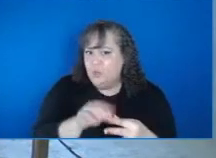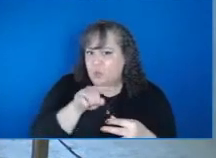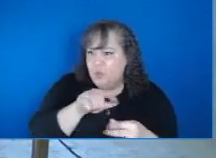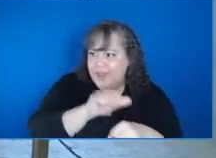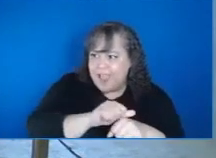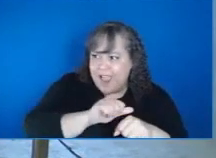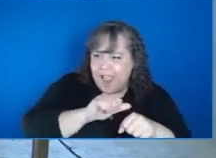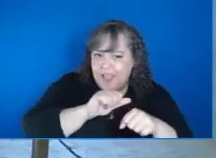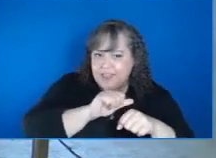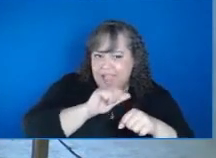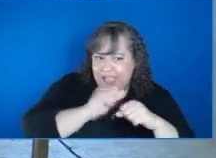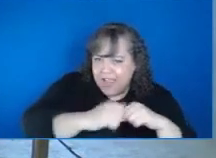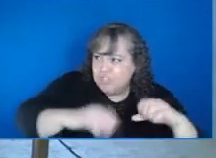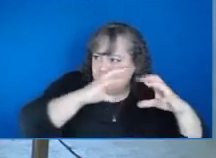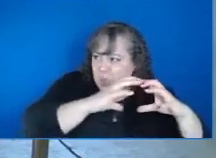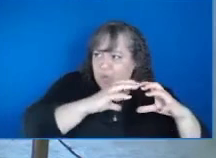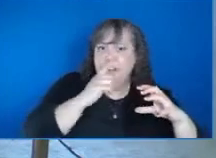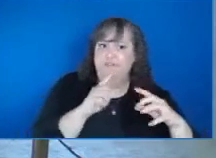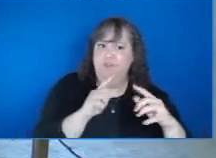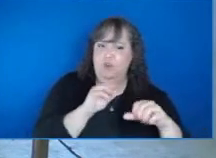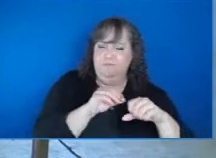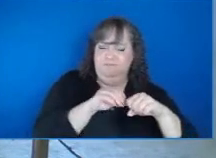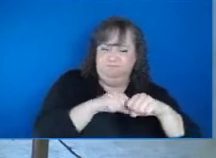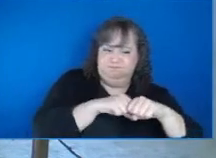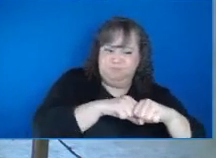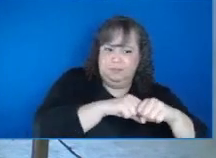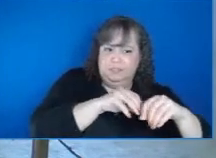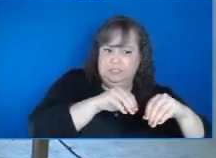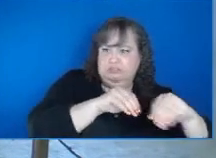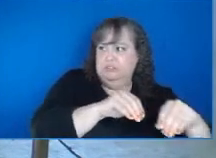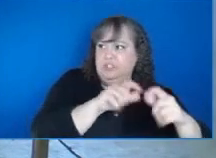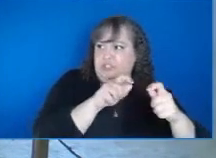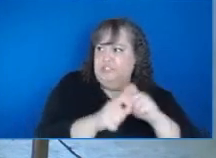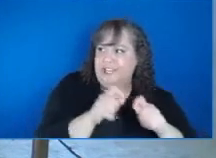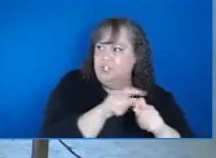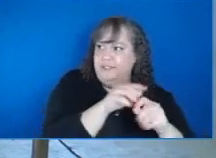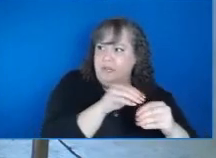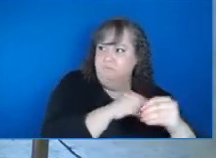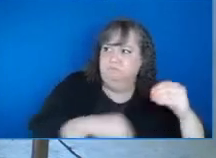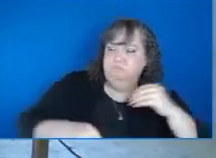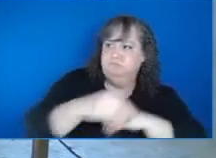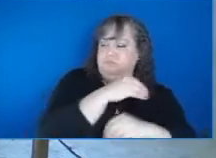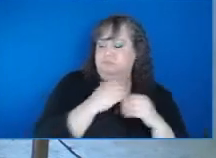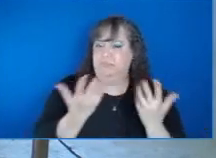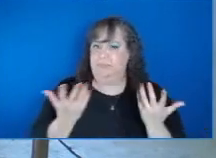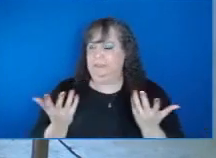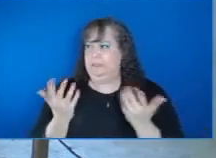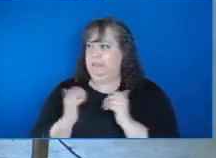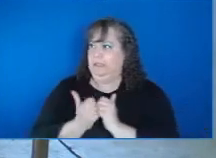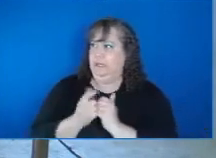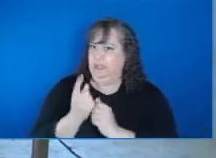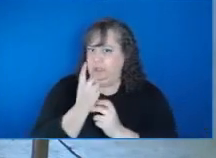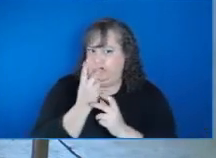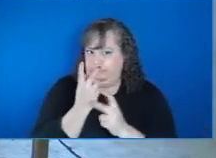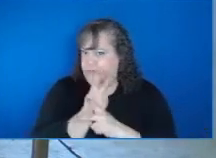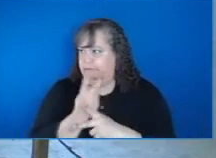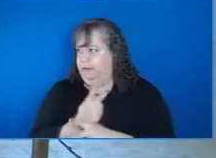asteroid's trajectory? All right, physics question coming at you, engineer. Momentum.